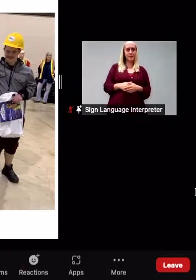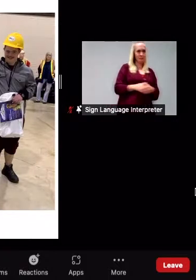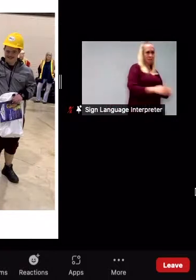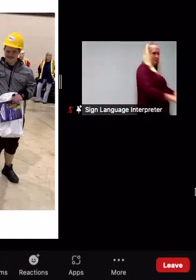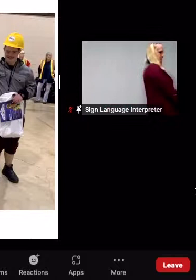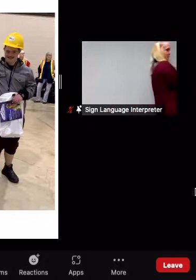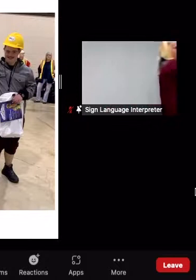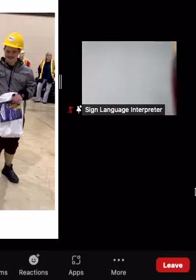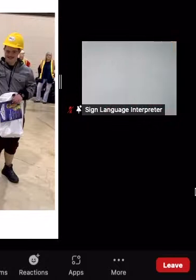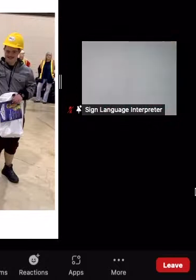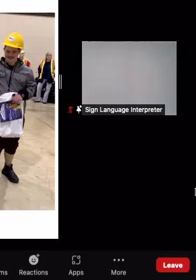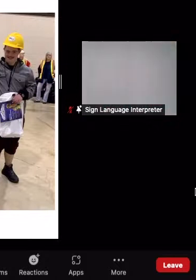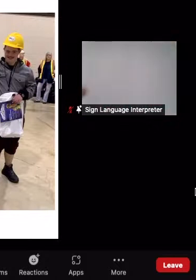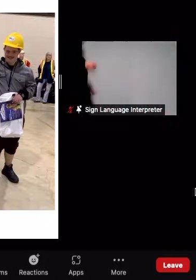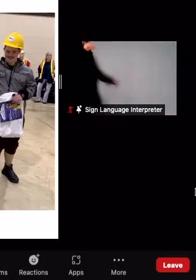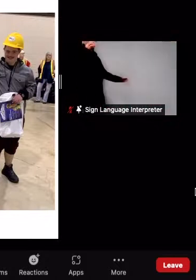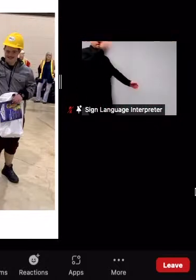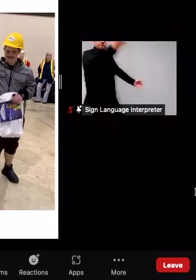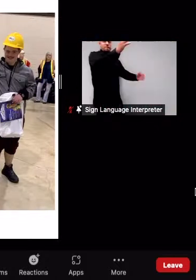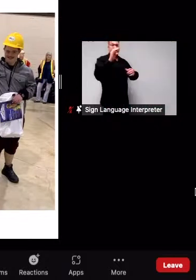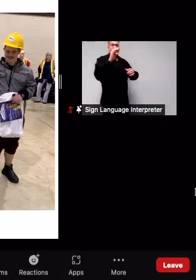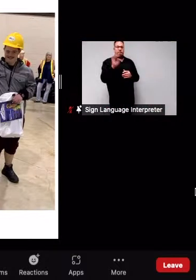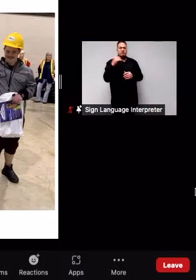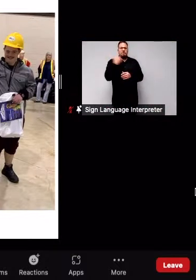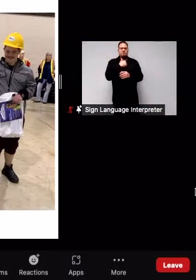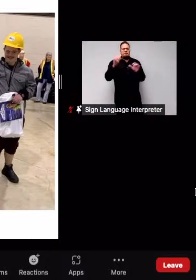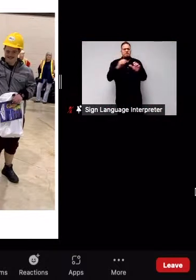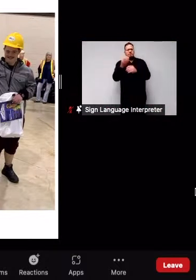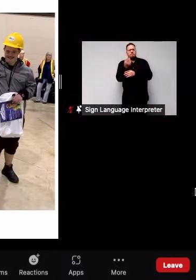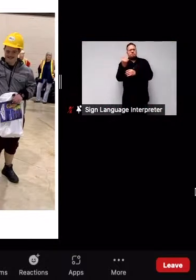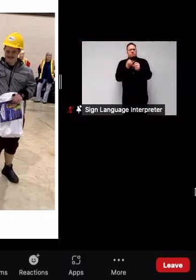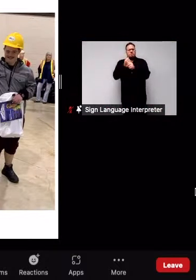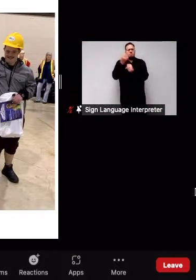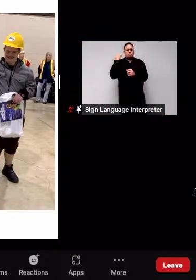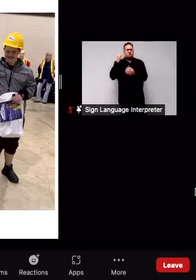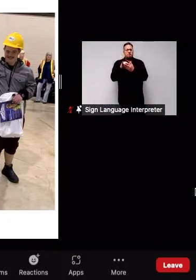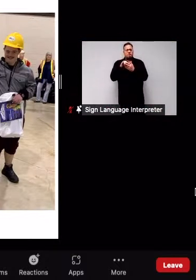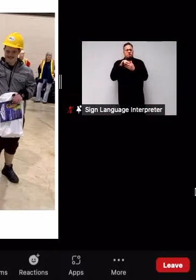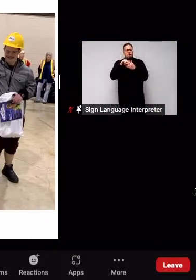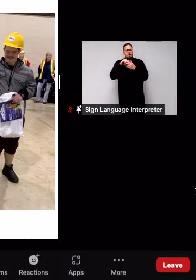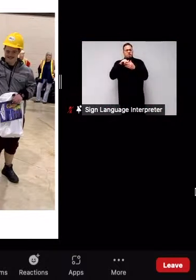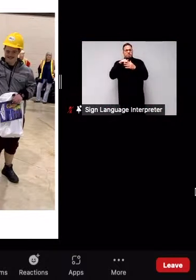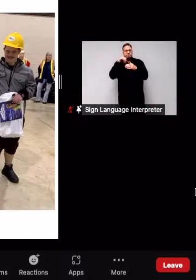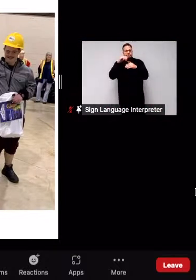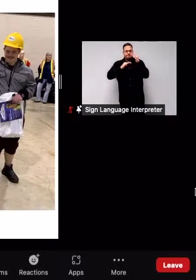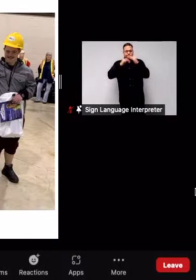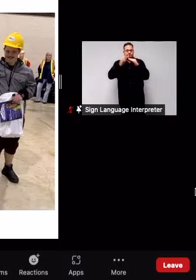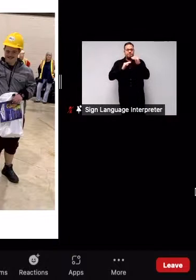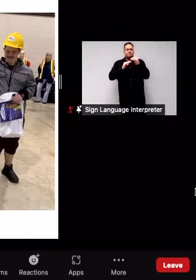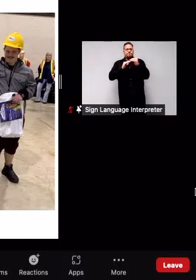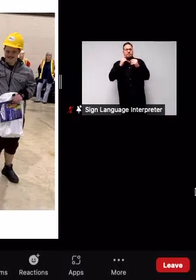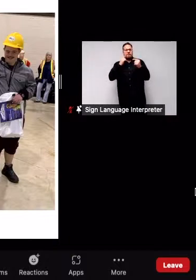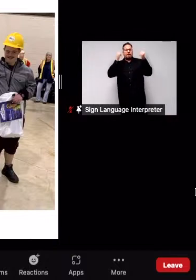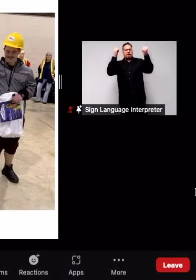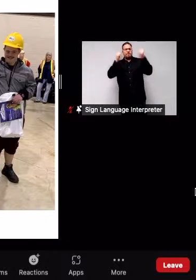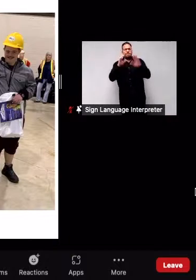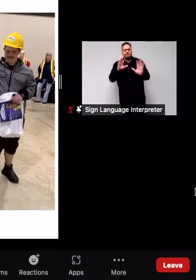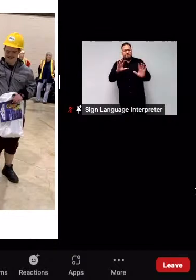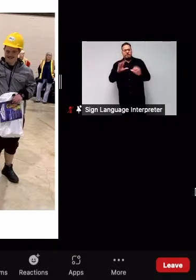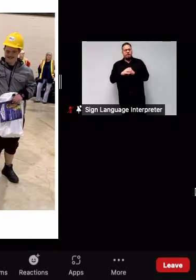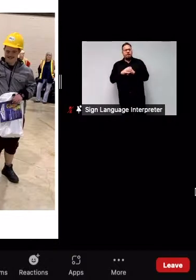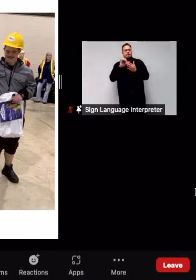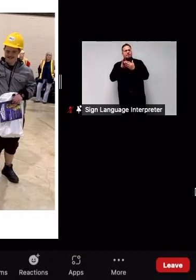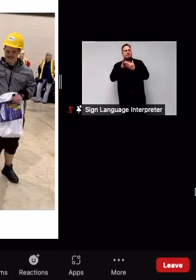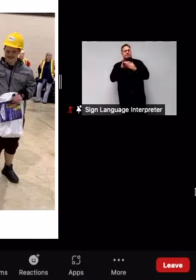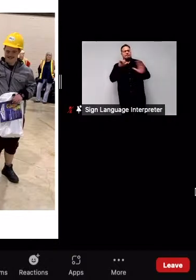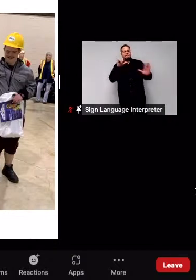And this was a visit we did a few years ago to the construction. There was a construction fair at the convention center, and so we had a